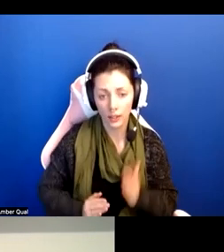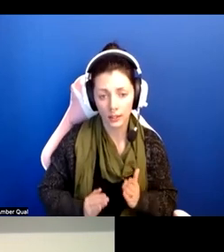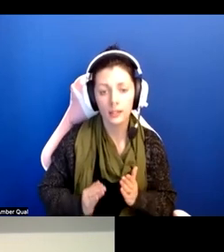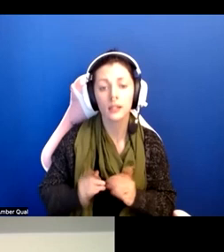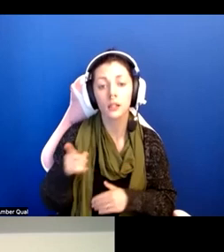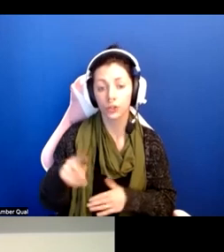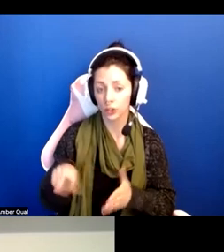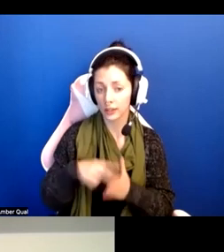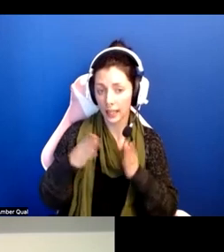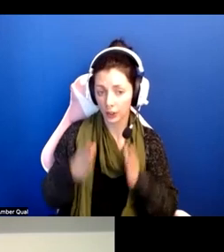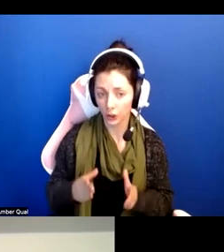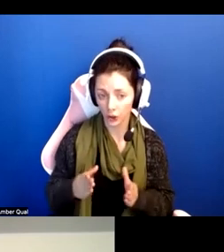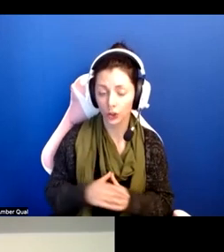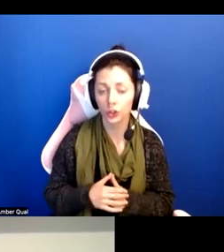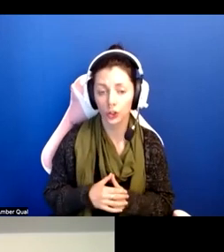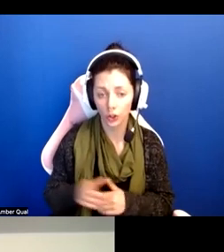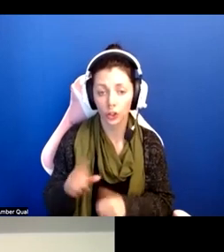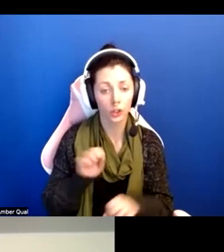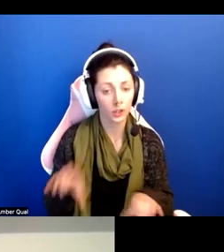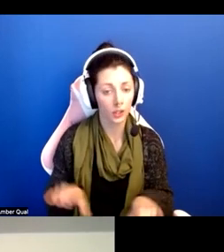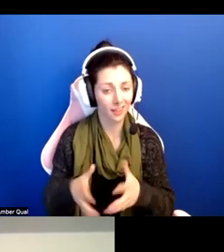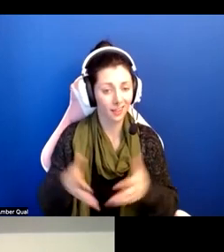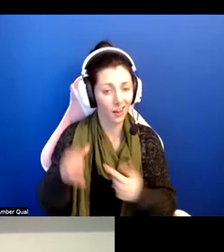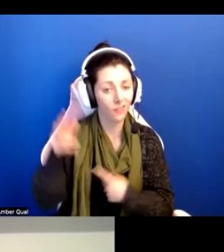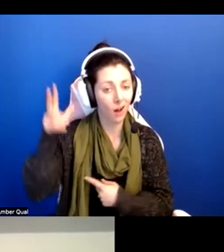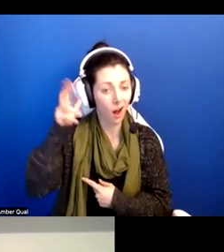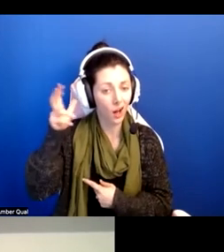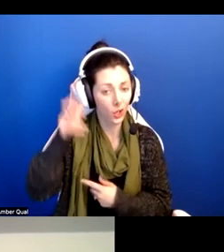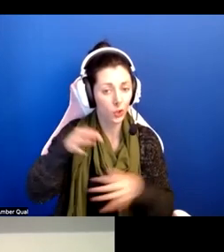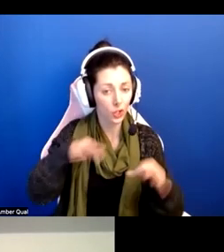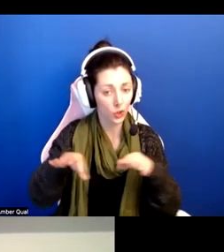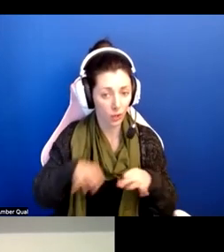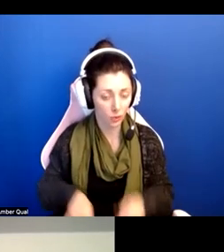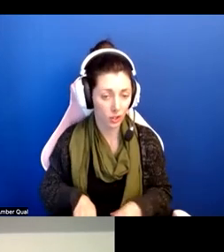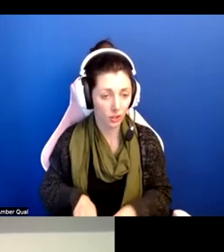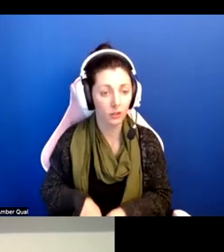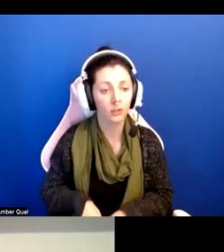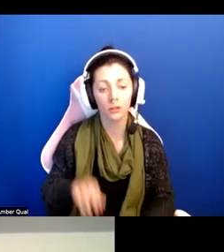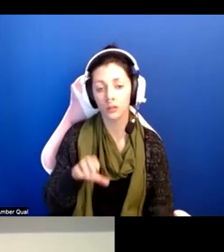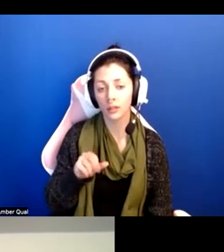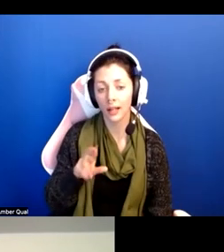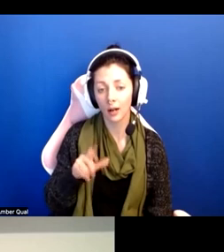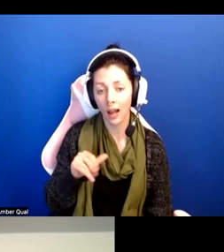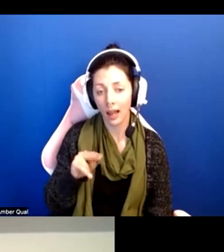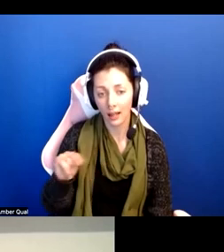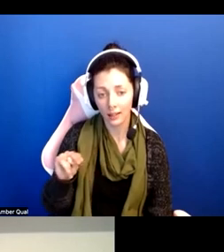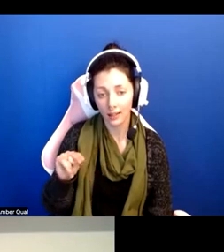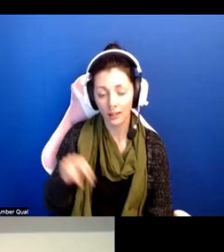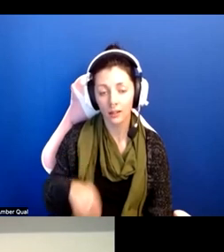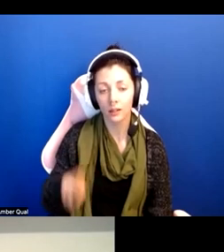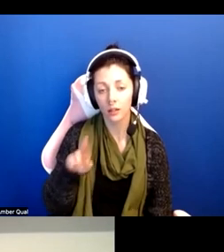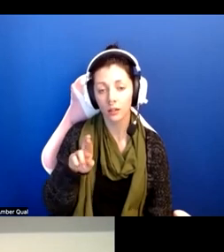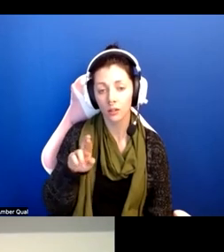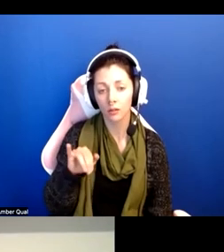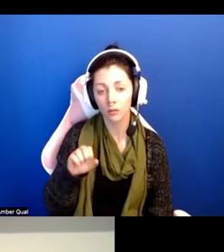She works with audio description a lot. Carolyn Lazard, I